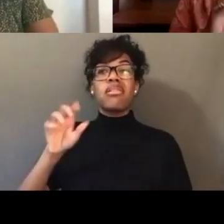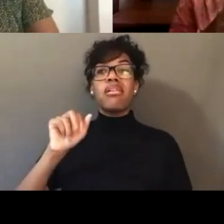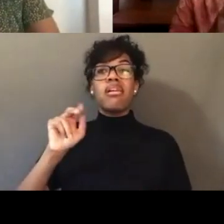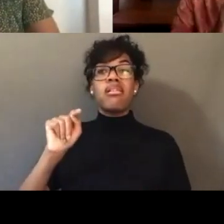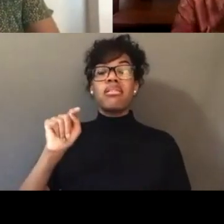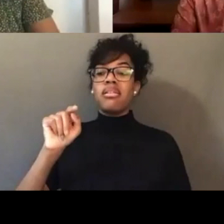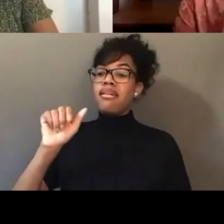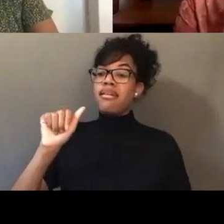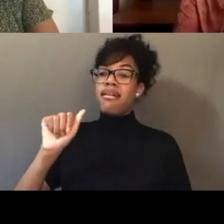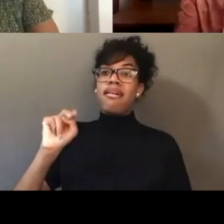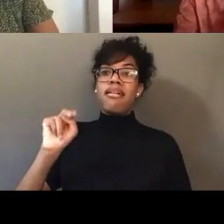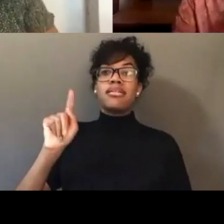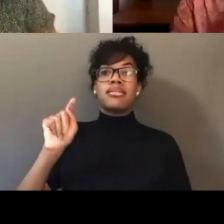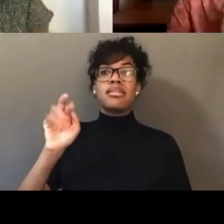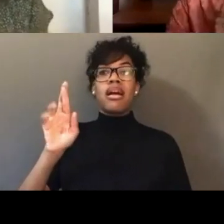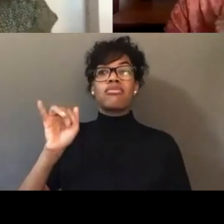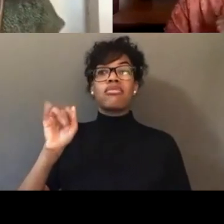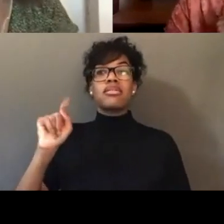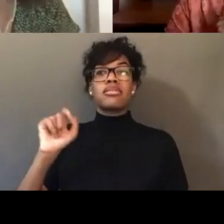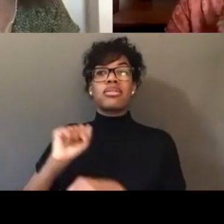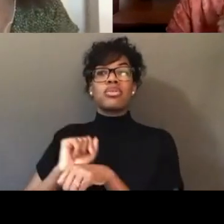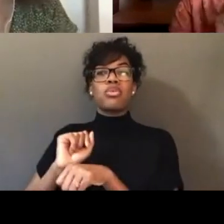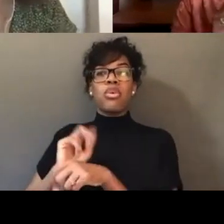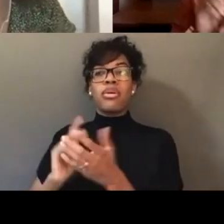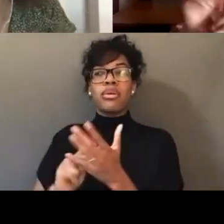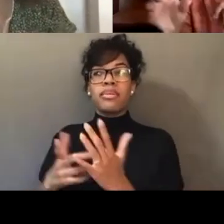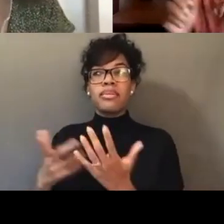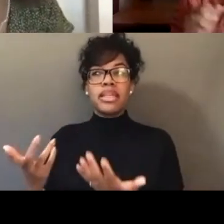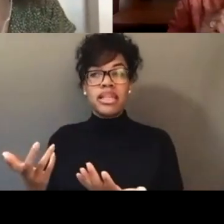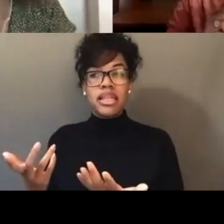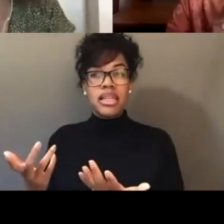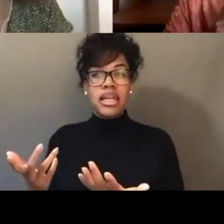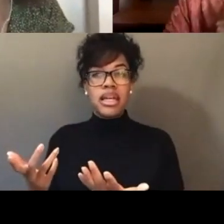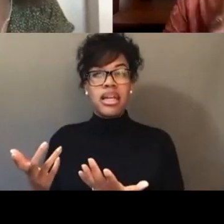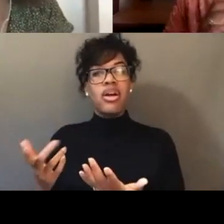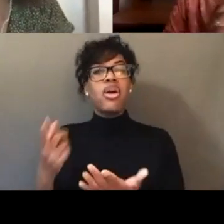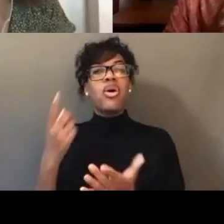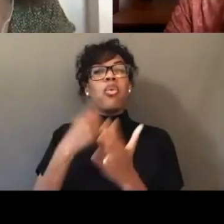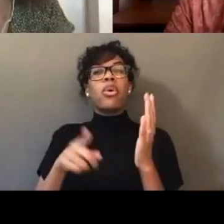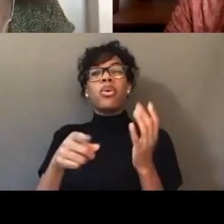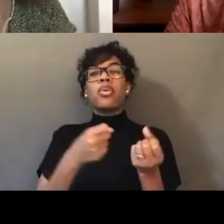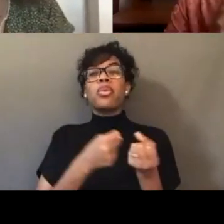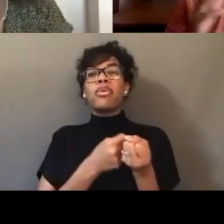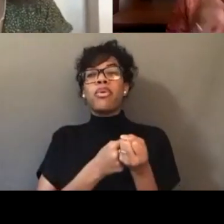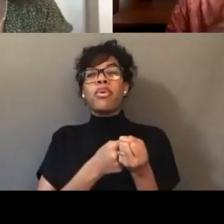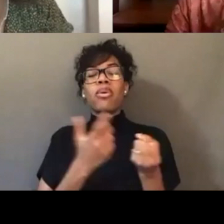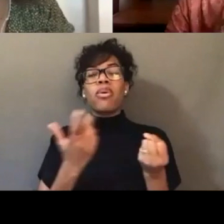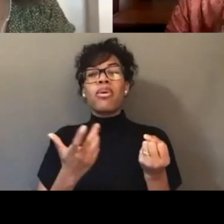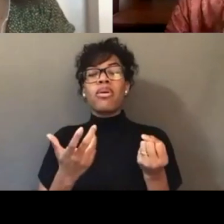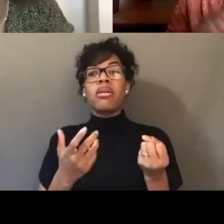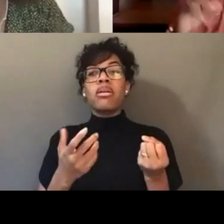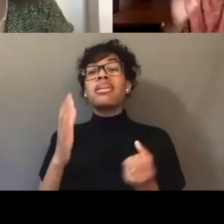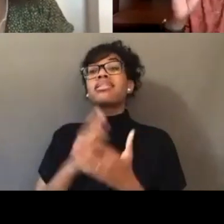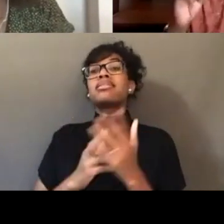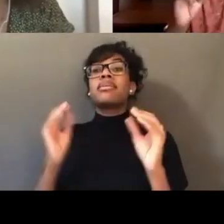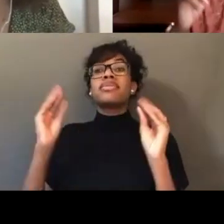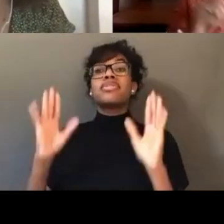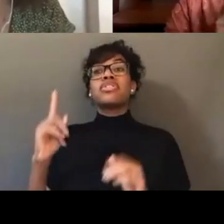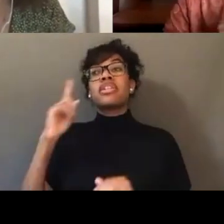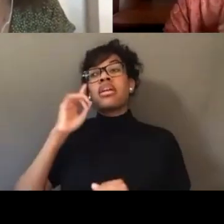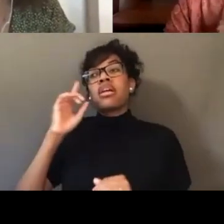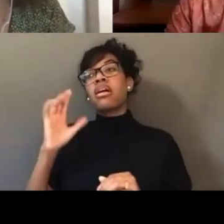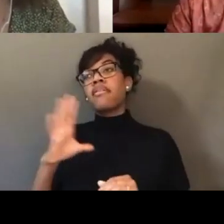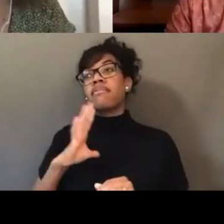just sprinkle in, you know, Japanese incarceration or a little bit here, or in my math class, I'm gonna put quote unquote